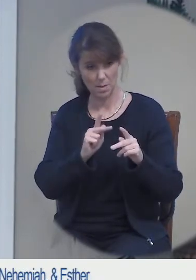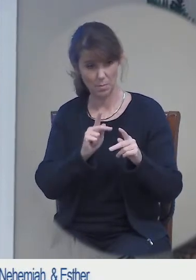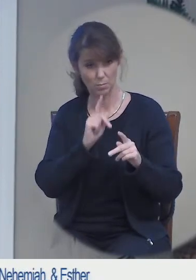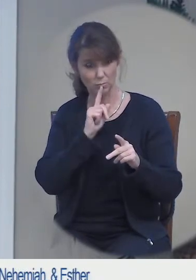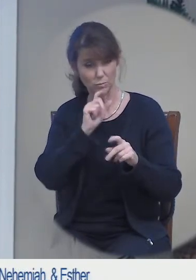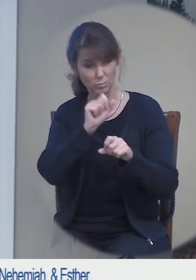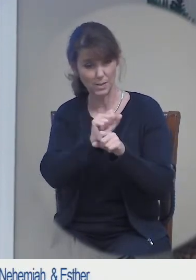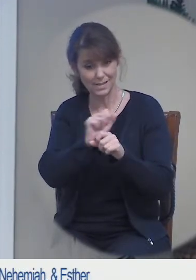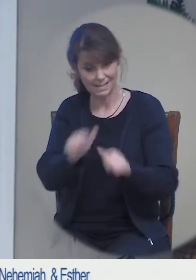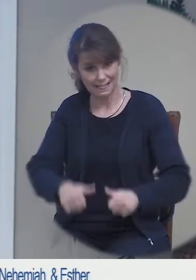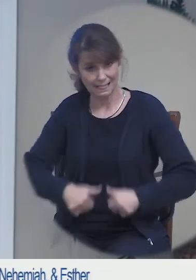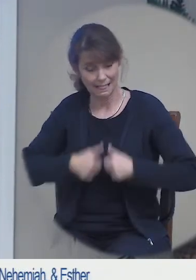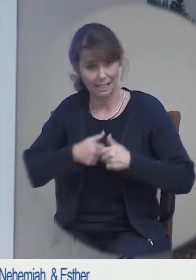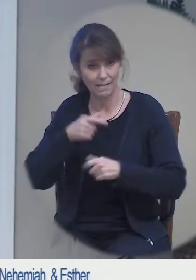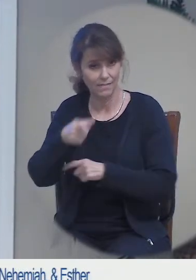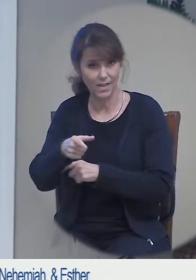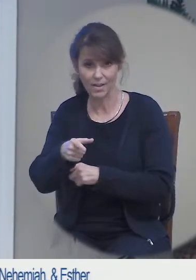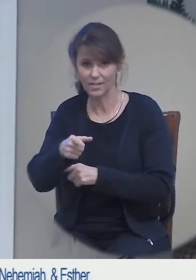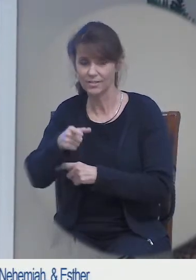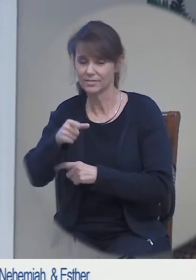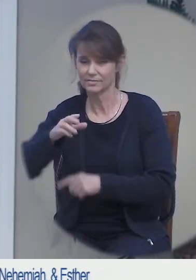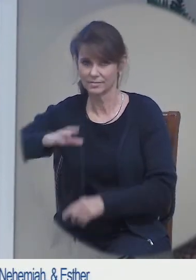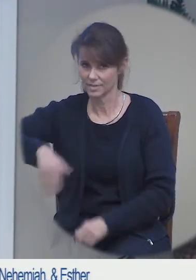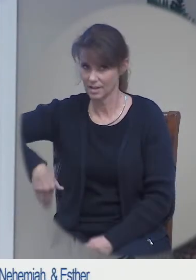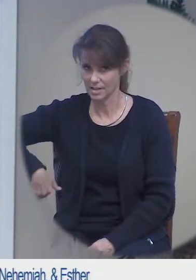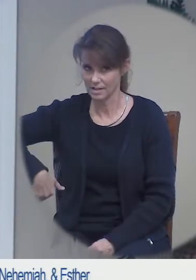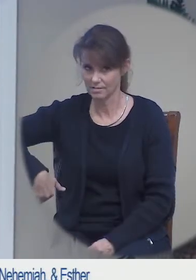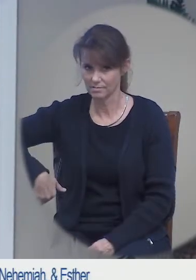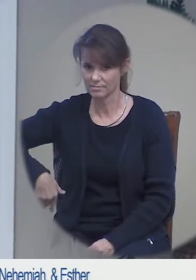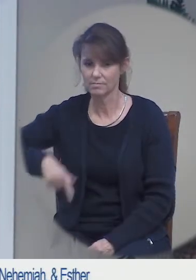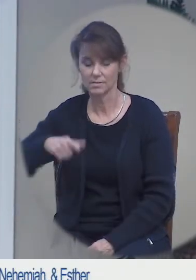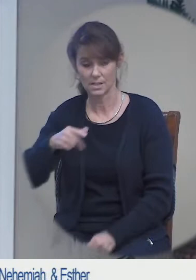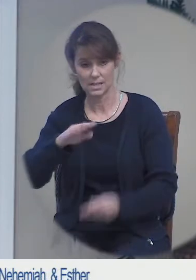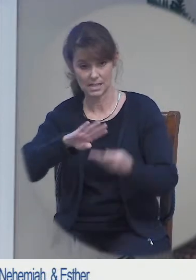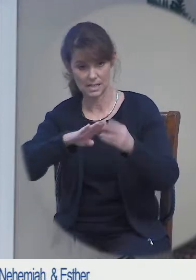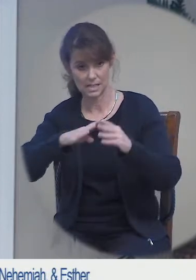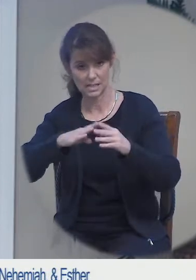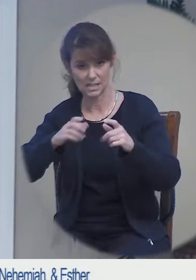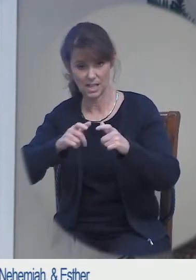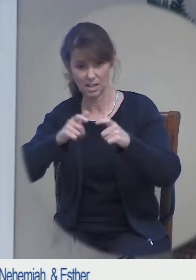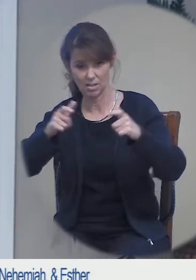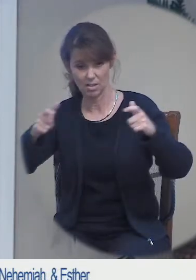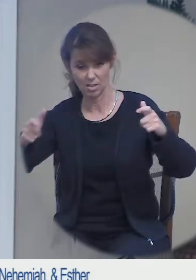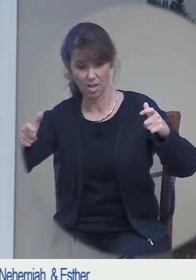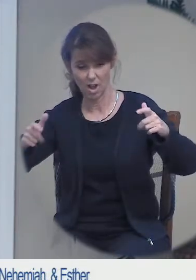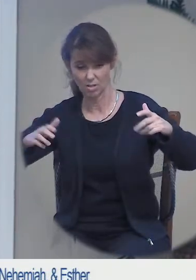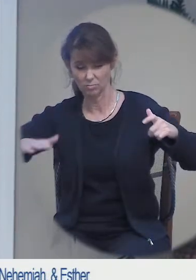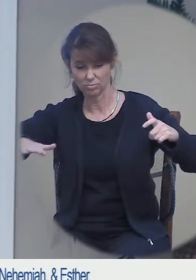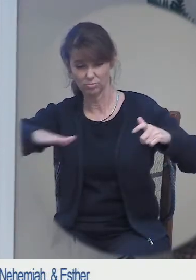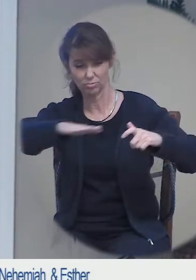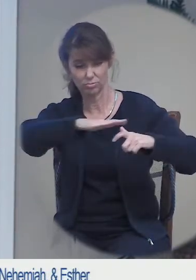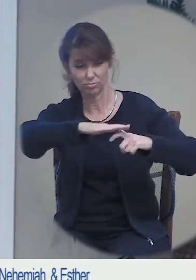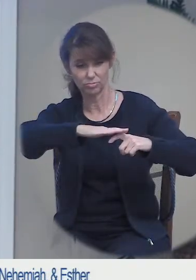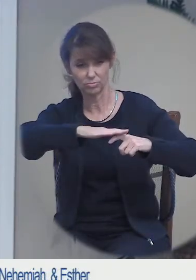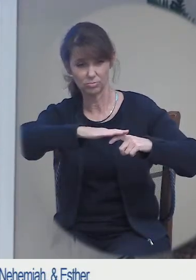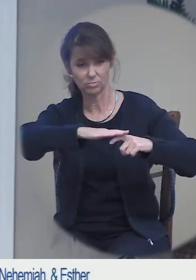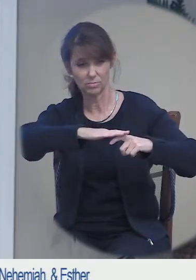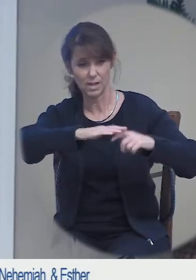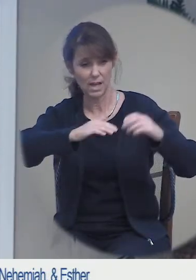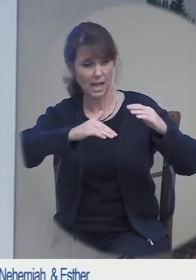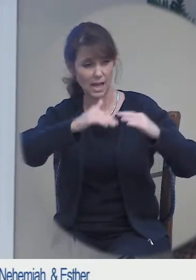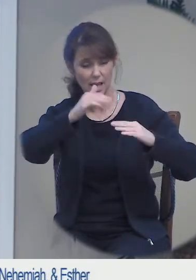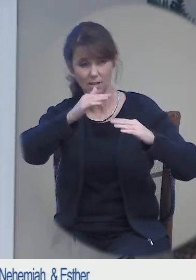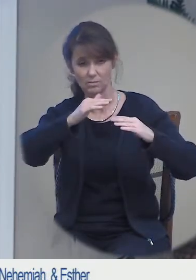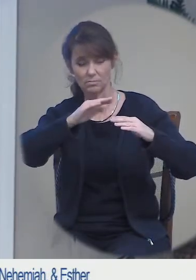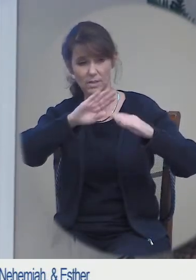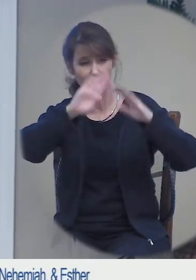don't we? Now the city was large and spacious, but the people in it were few and the houses were not built. So this list